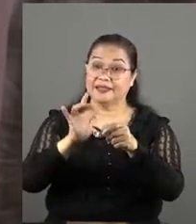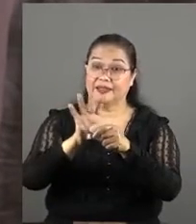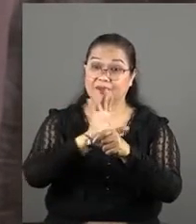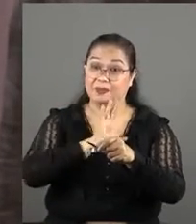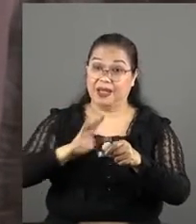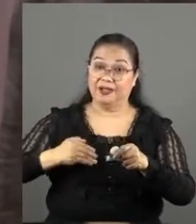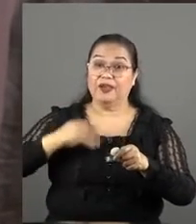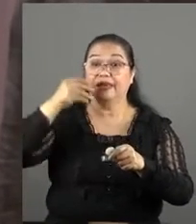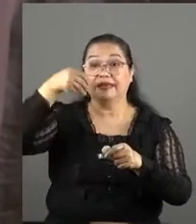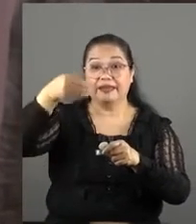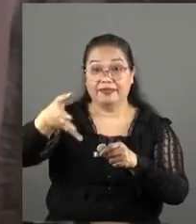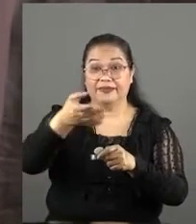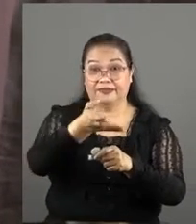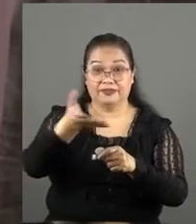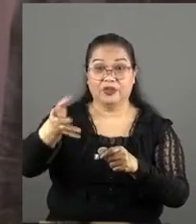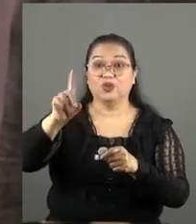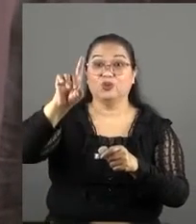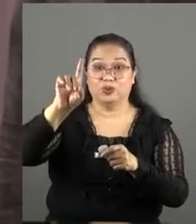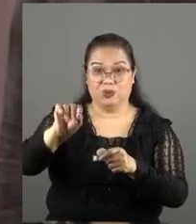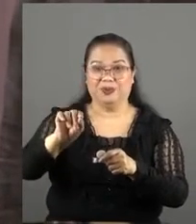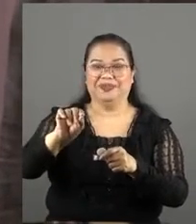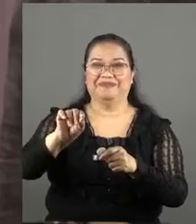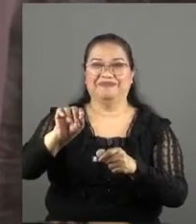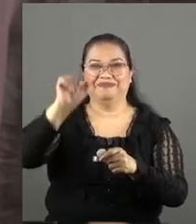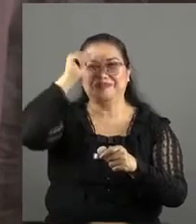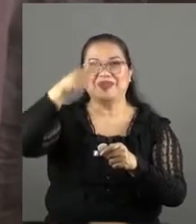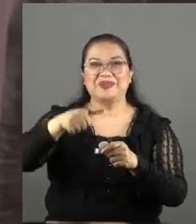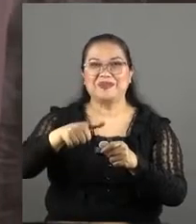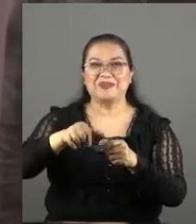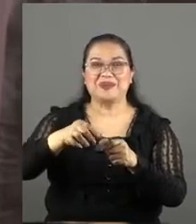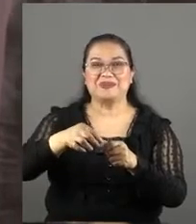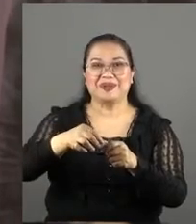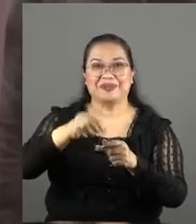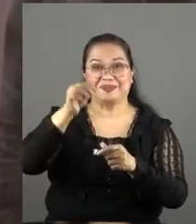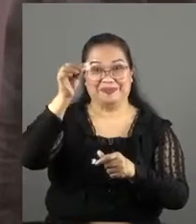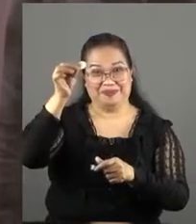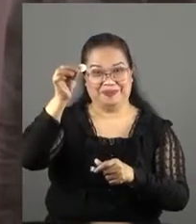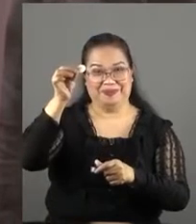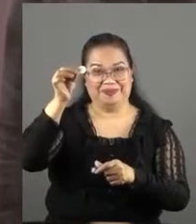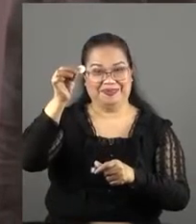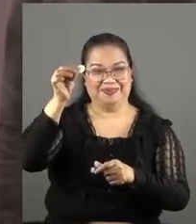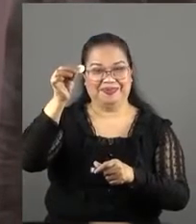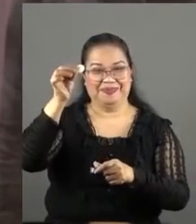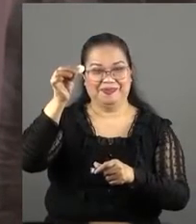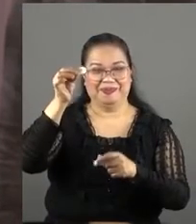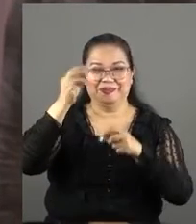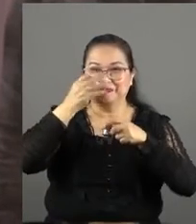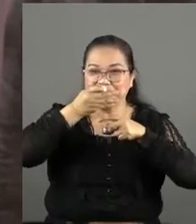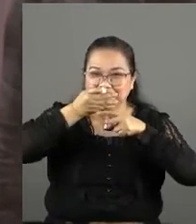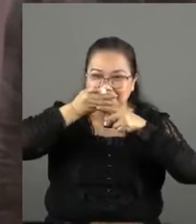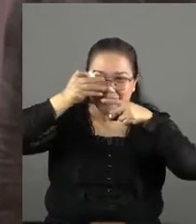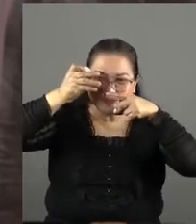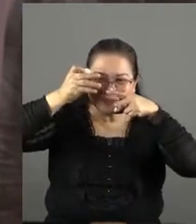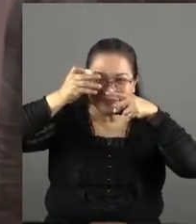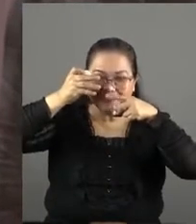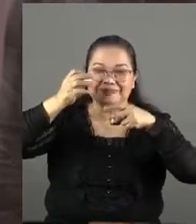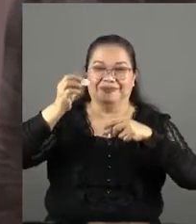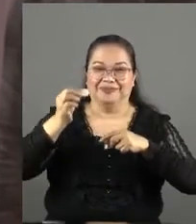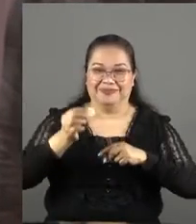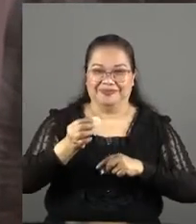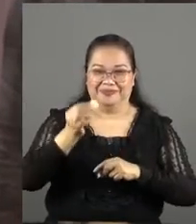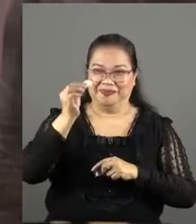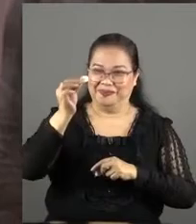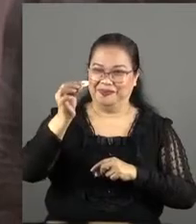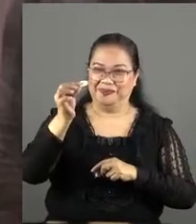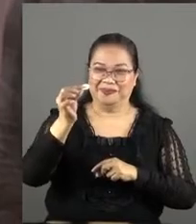you. Do this in remembrance of me." You may take down your mask temporarily and take of